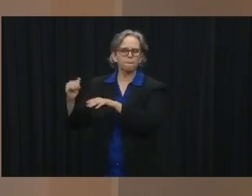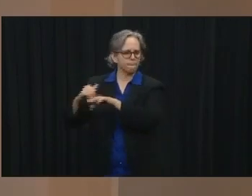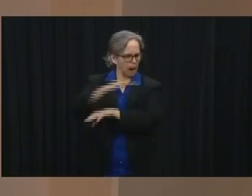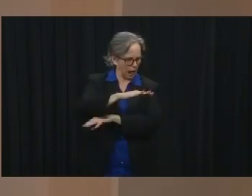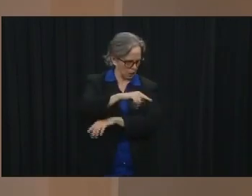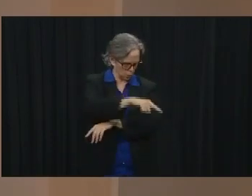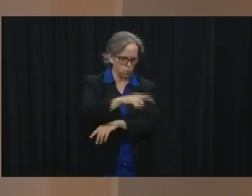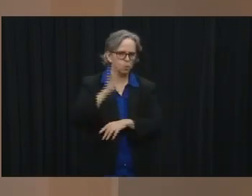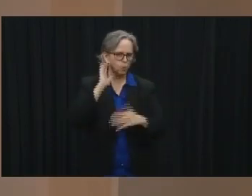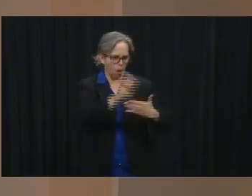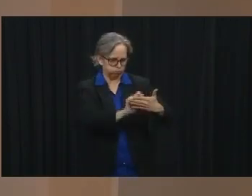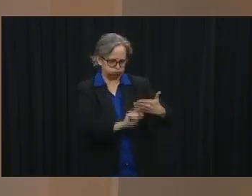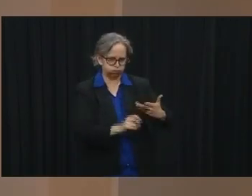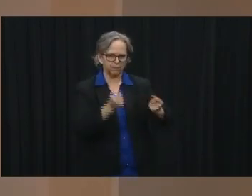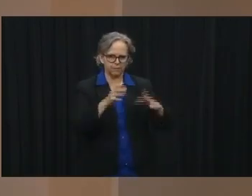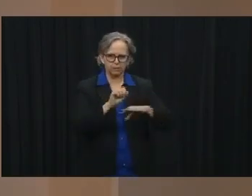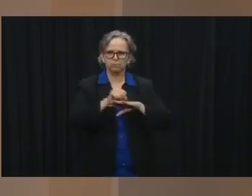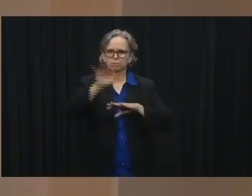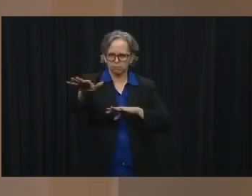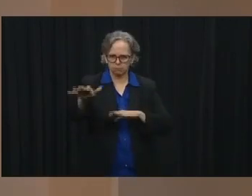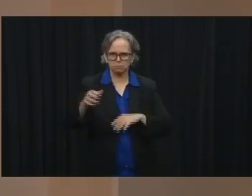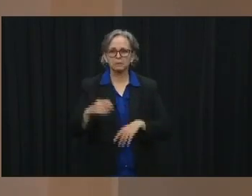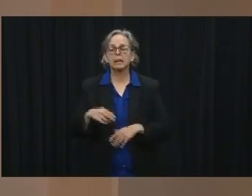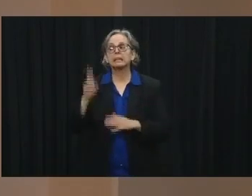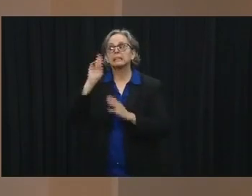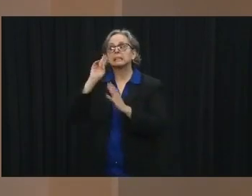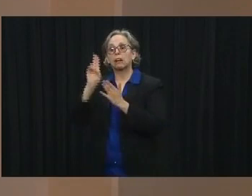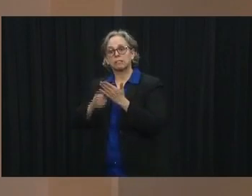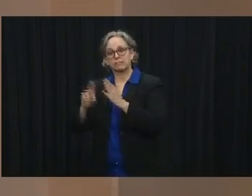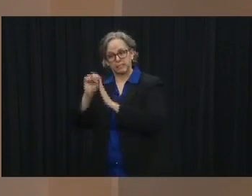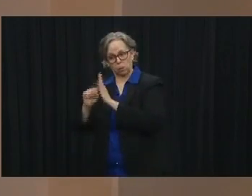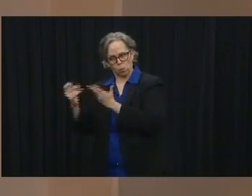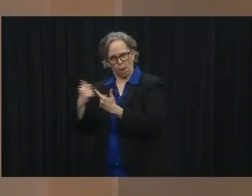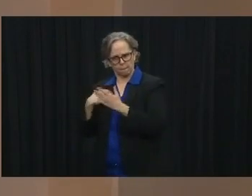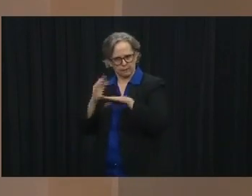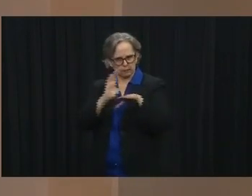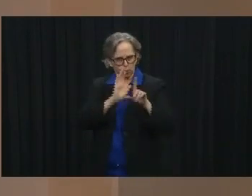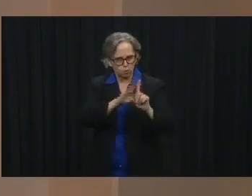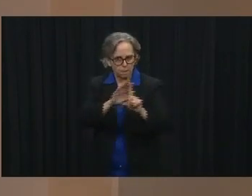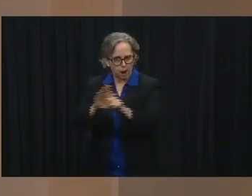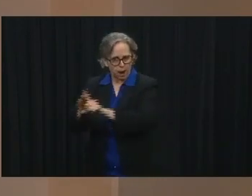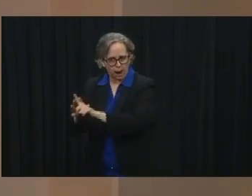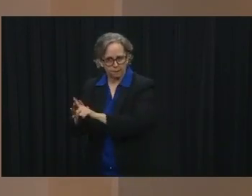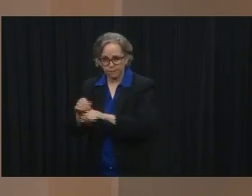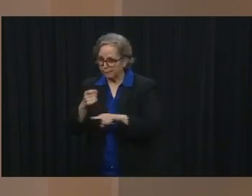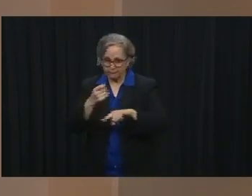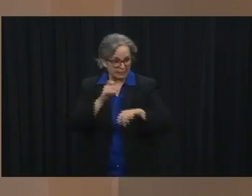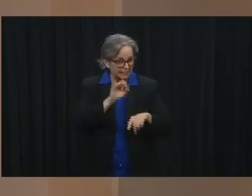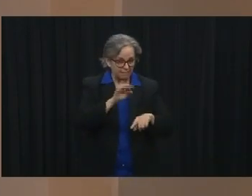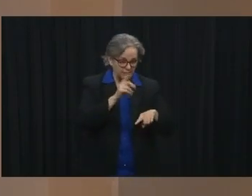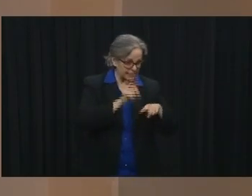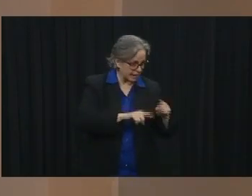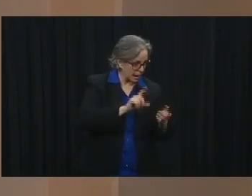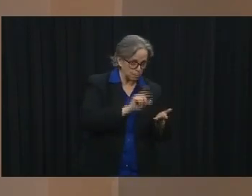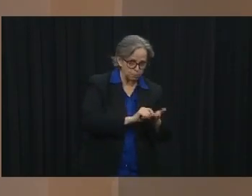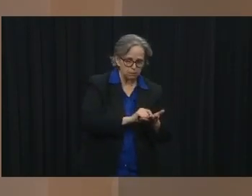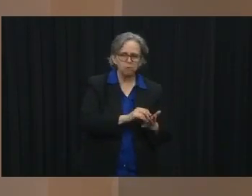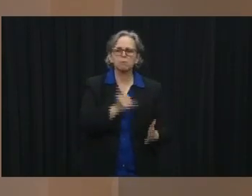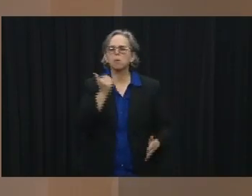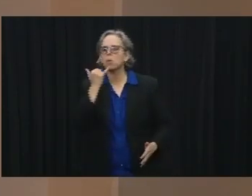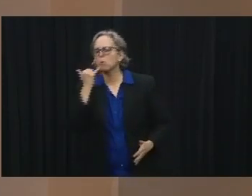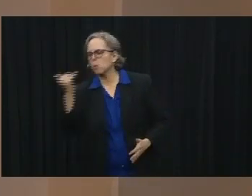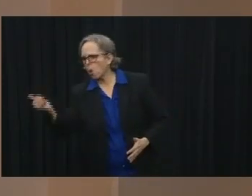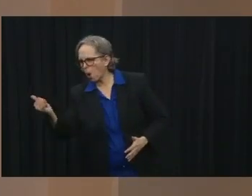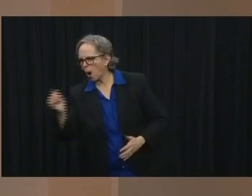Secretary of State, wanted me to remind you of all of that, because we want everybody who wants to cast a ballot to have the opportunity to do